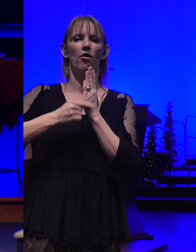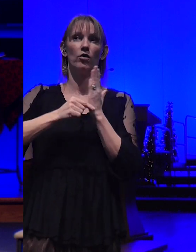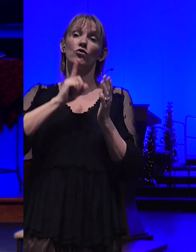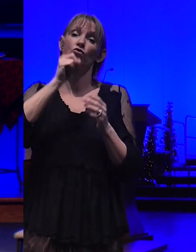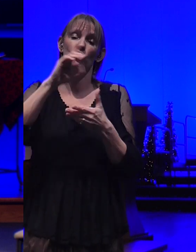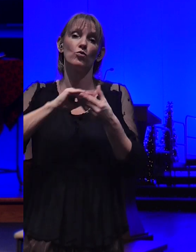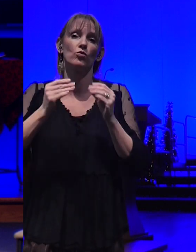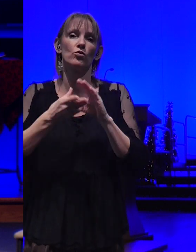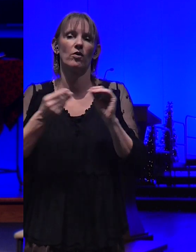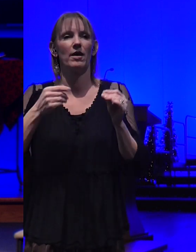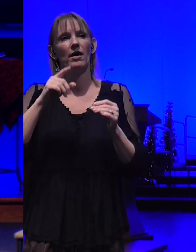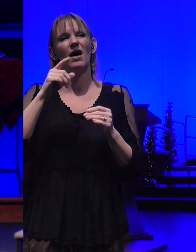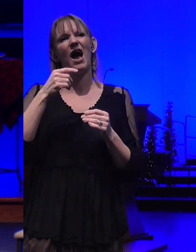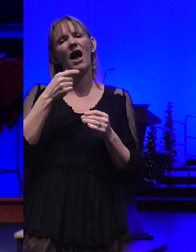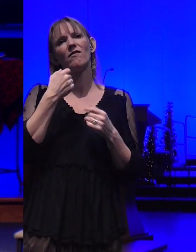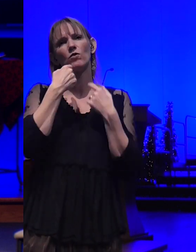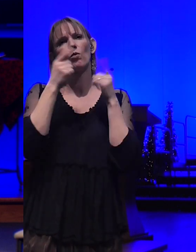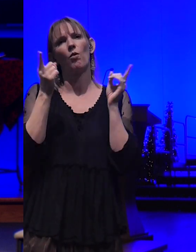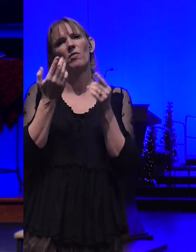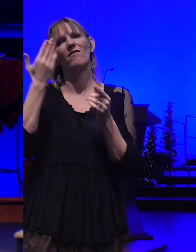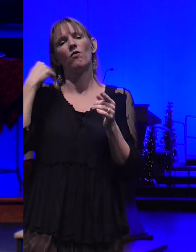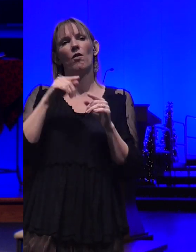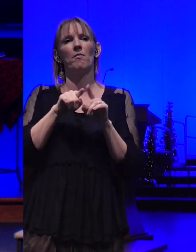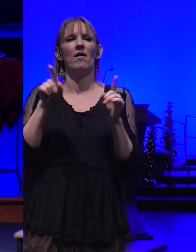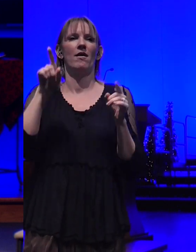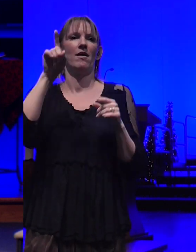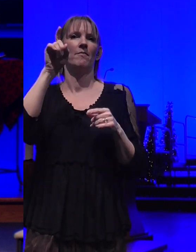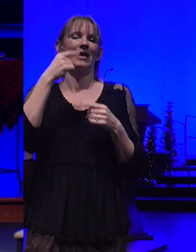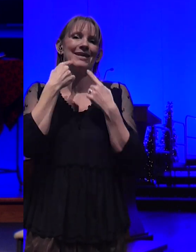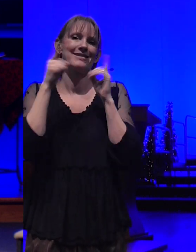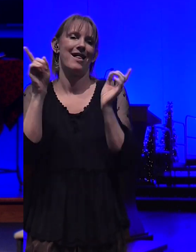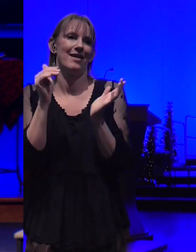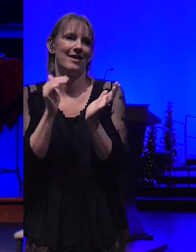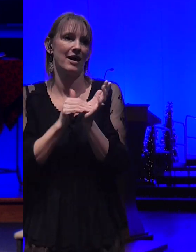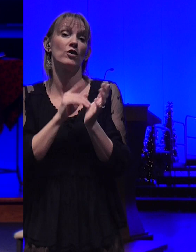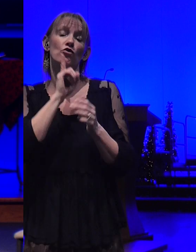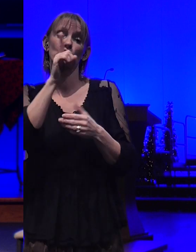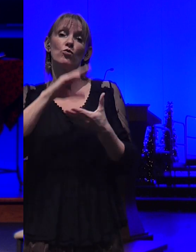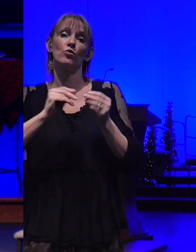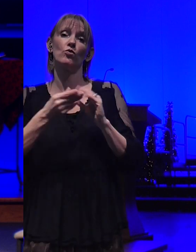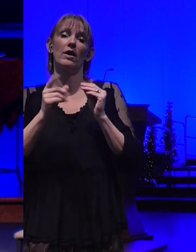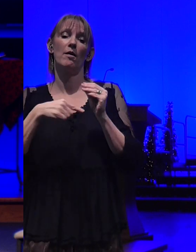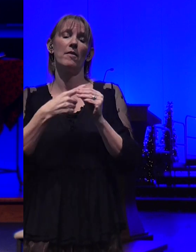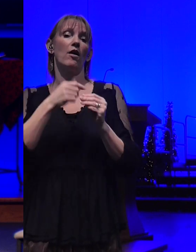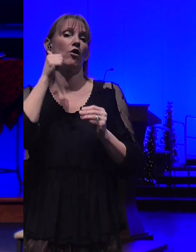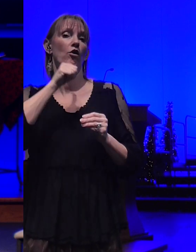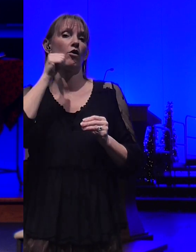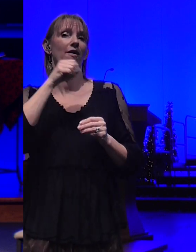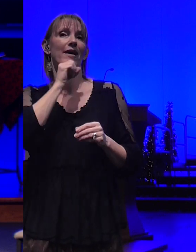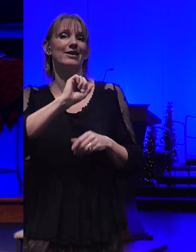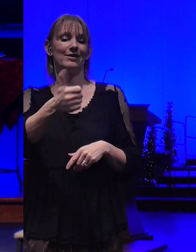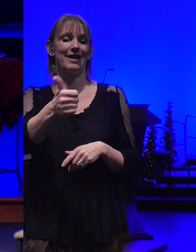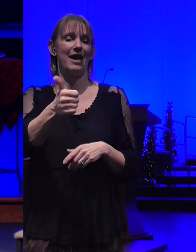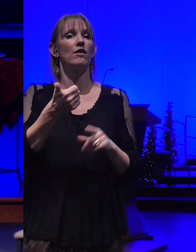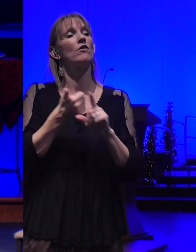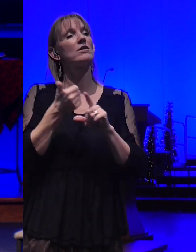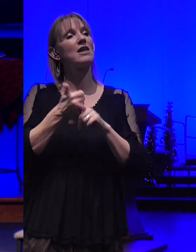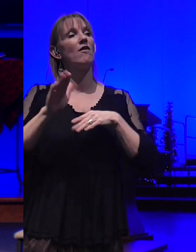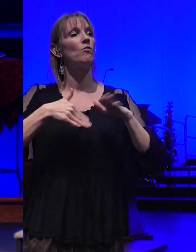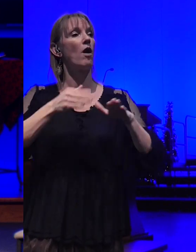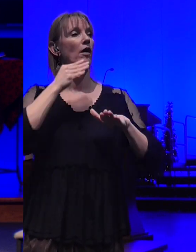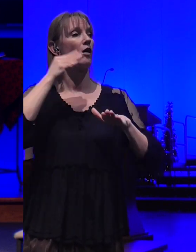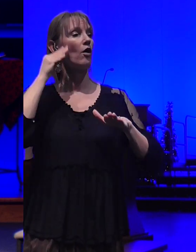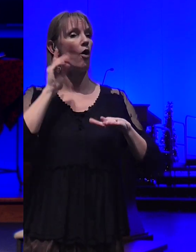just cannot not share it with you. It's a Christmas story, a true story about a 10-year-old girl who was walking home with